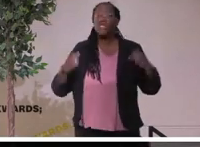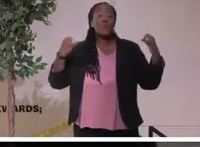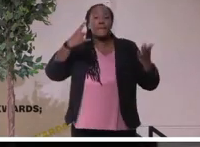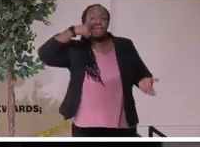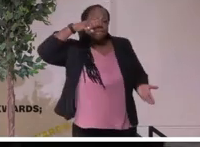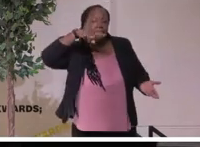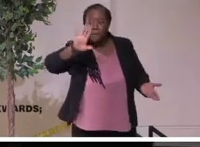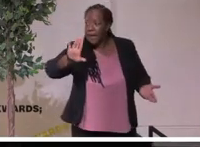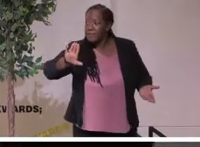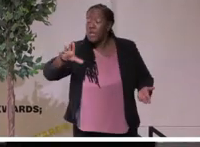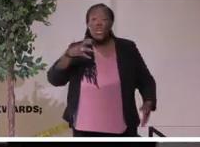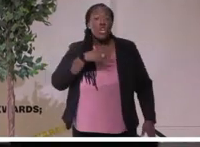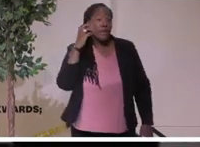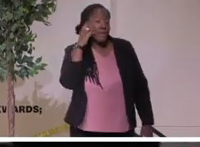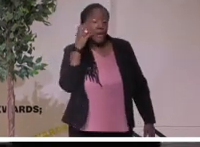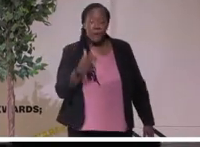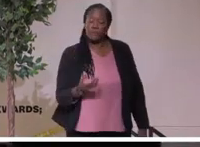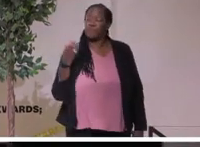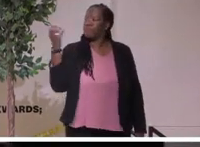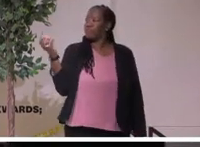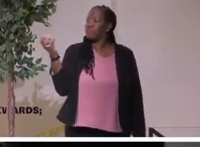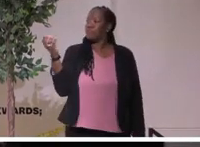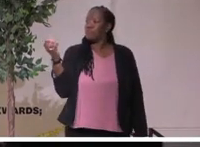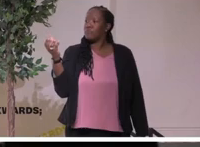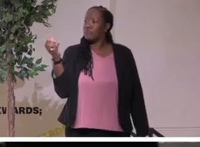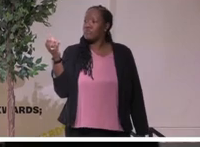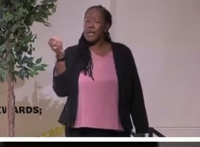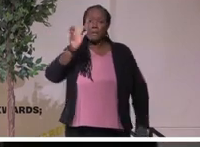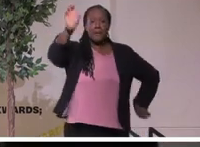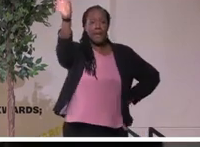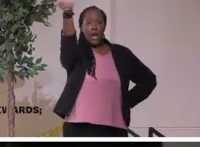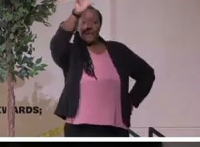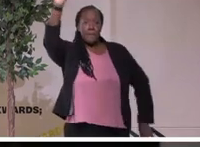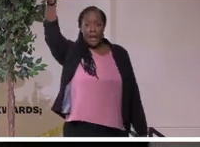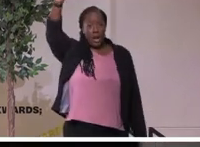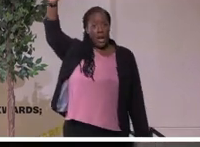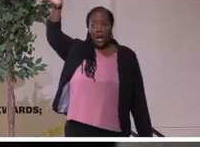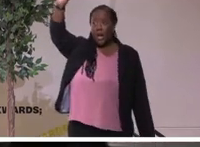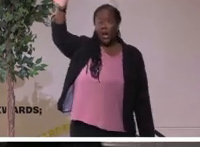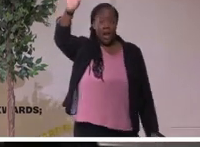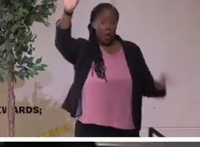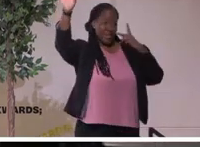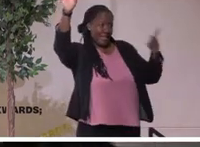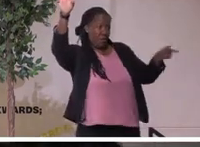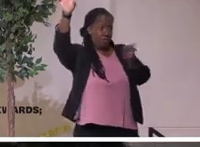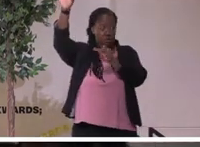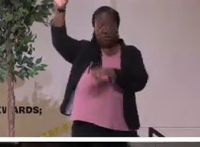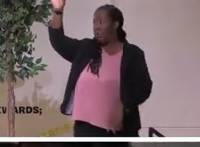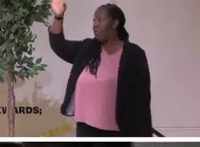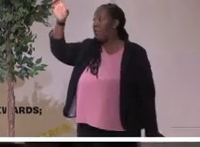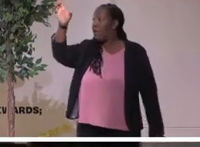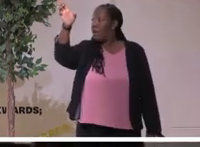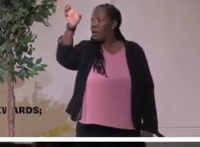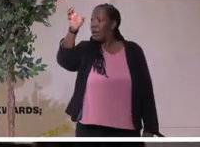favor. Take your phones out real quick, just real quick, real quick. Let me see them in the air. Put them in the air real quick. Let me see them. I need you to